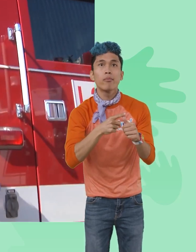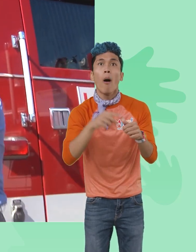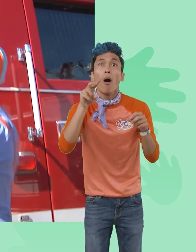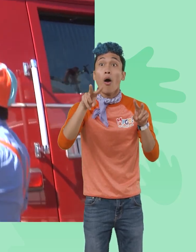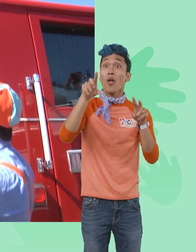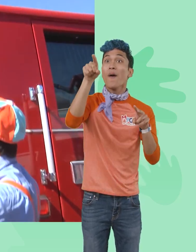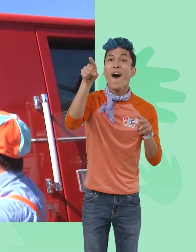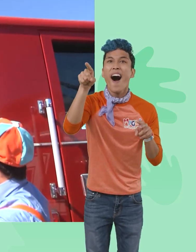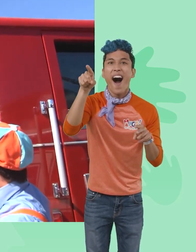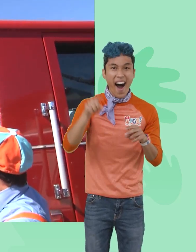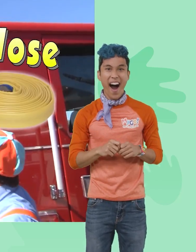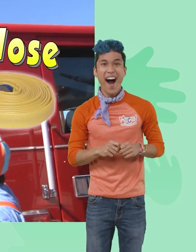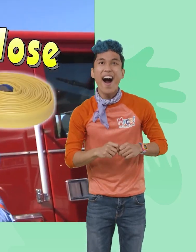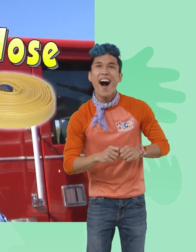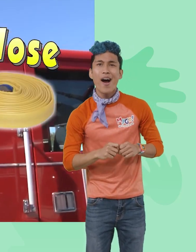here. Whoa.